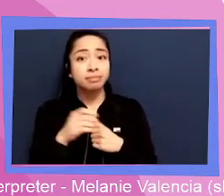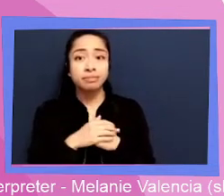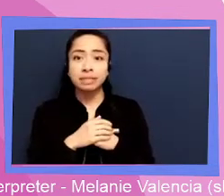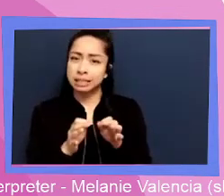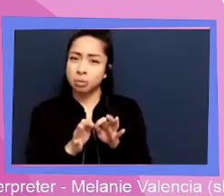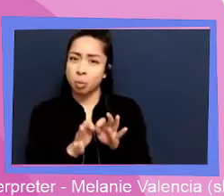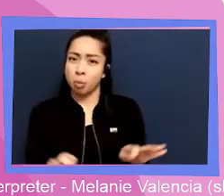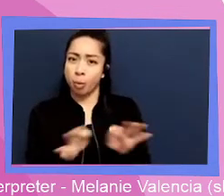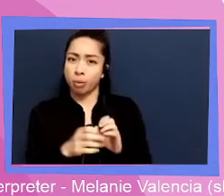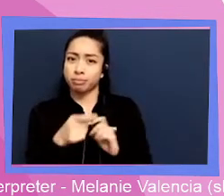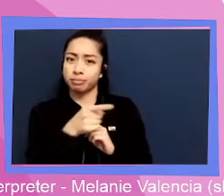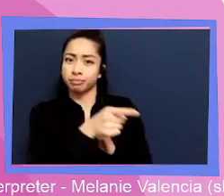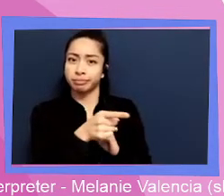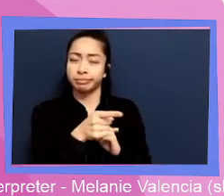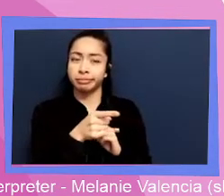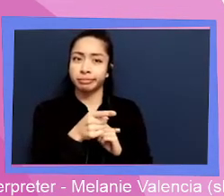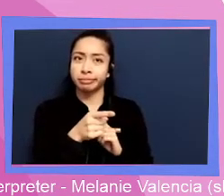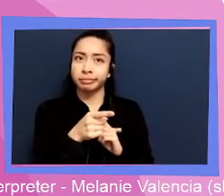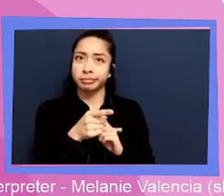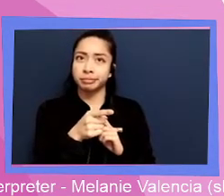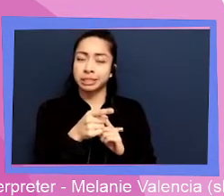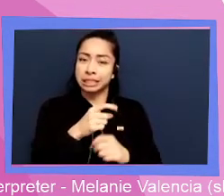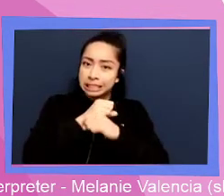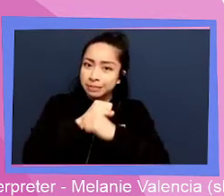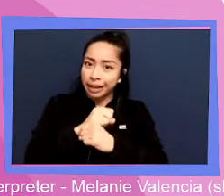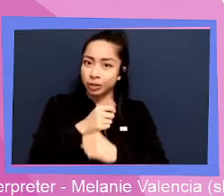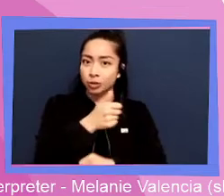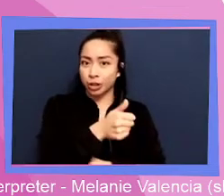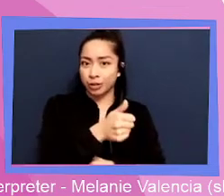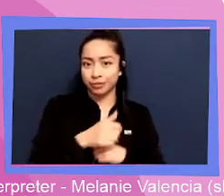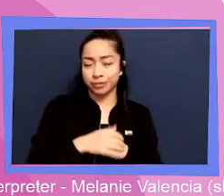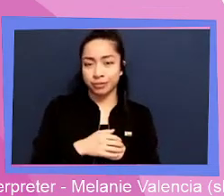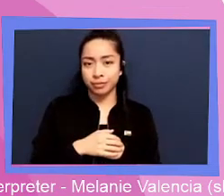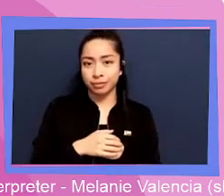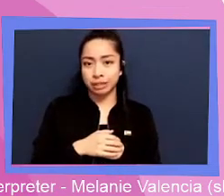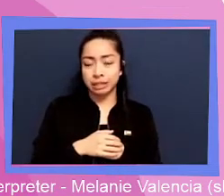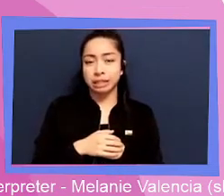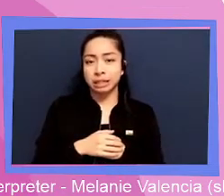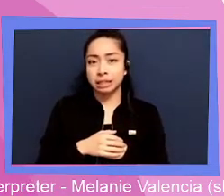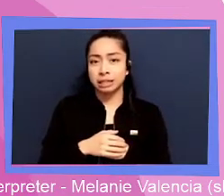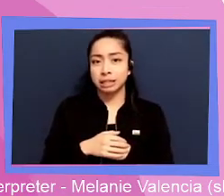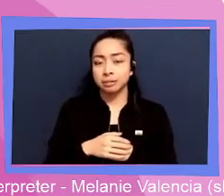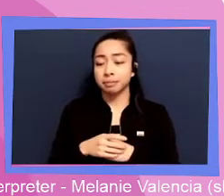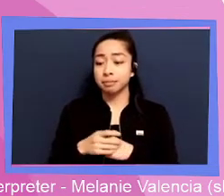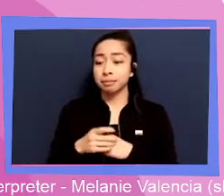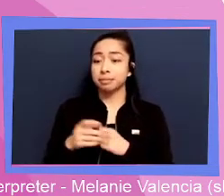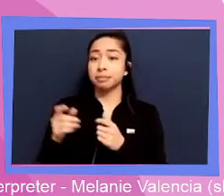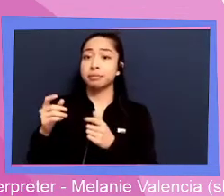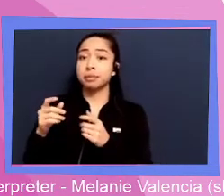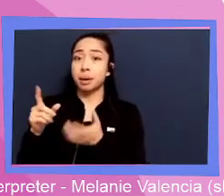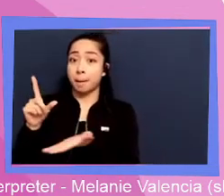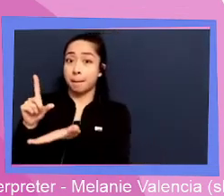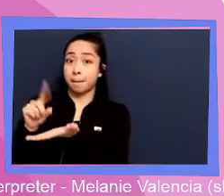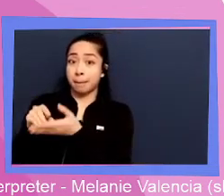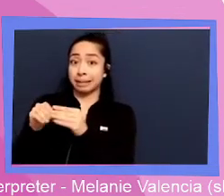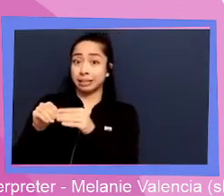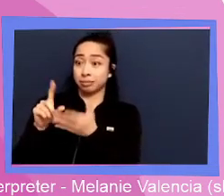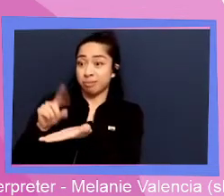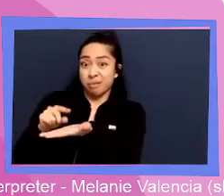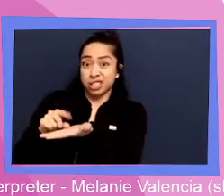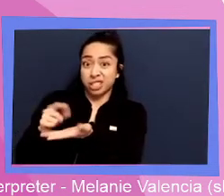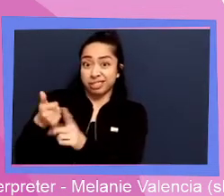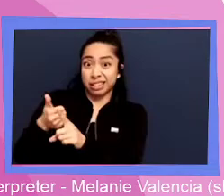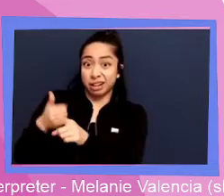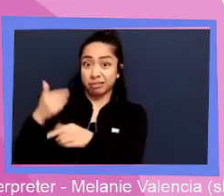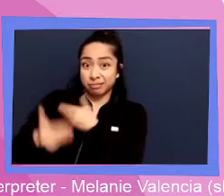person that's going to defend your own work the most. Like, publishing really can be, it's an industry, right? It's capitalism. They